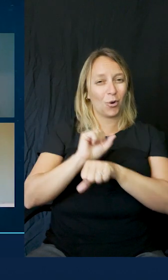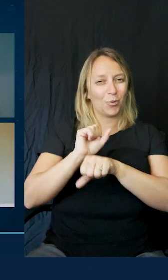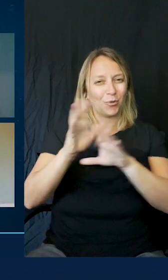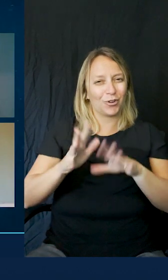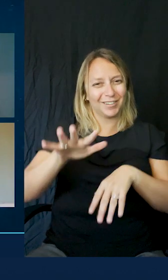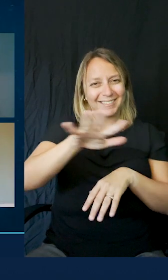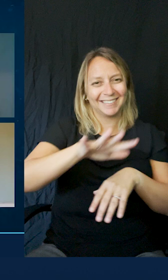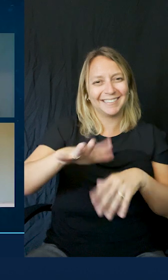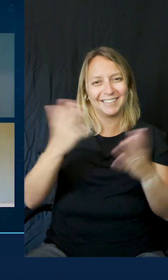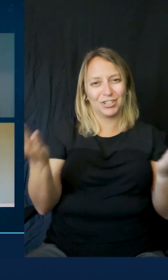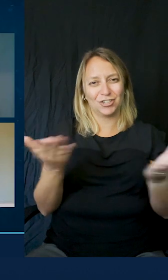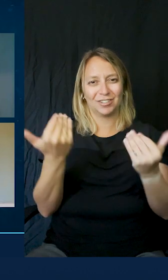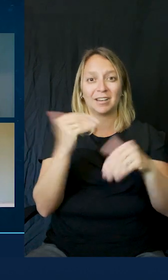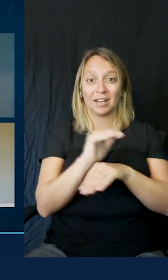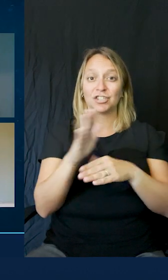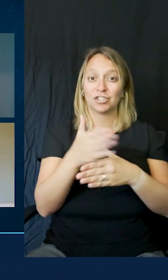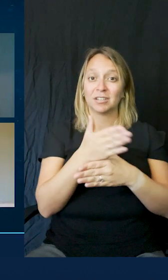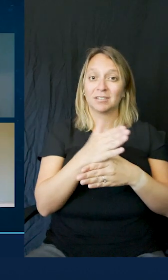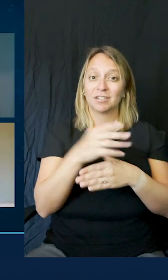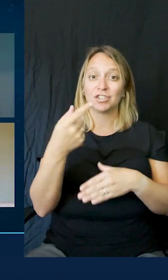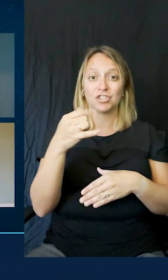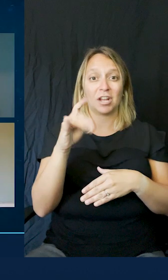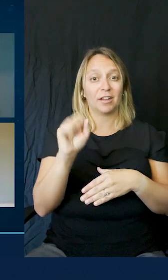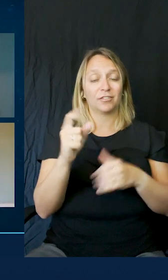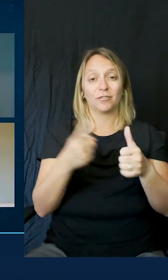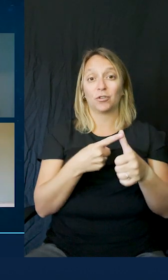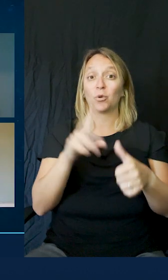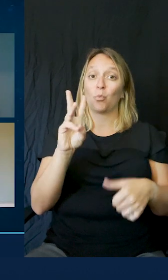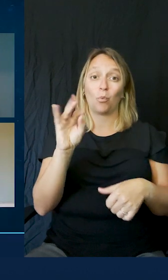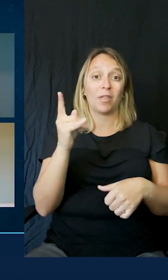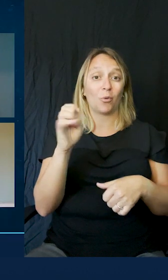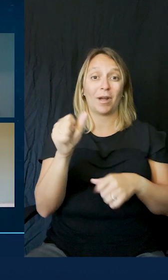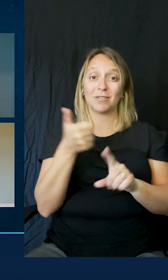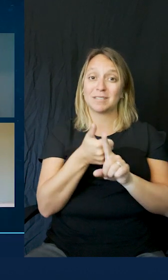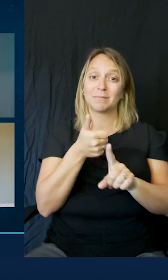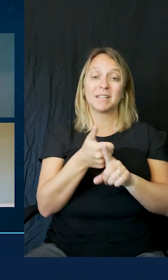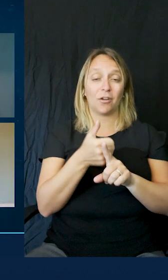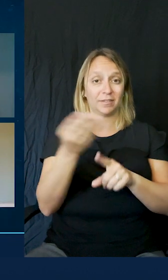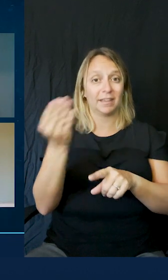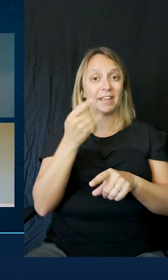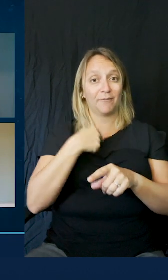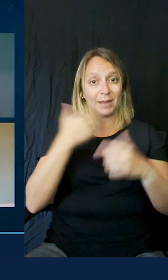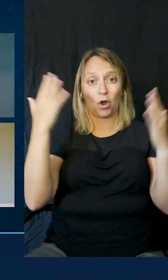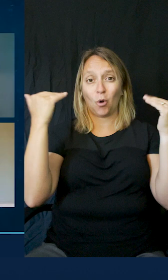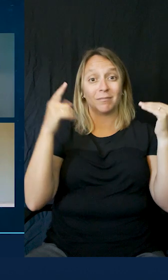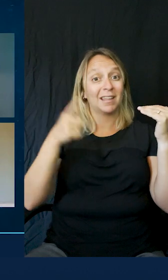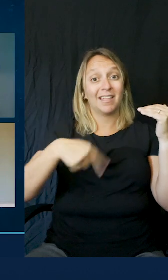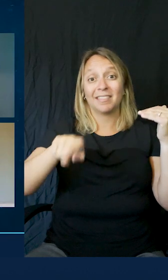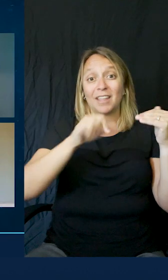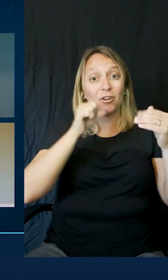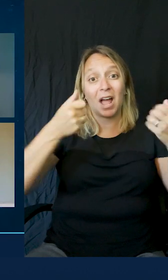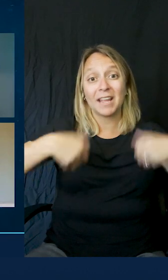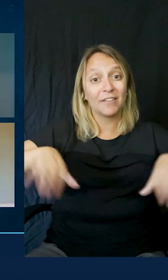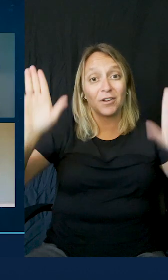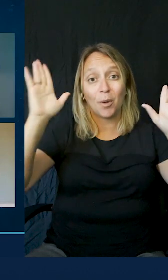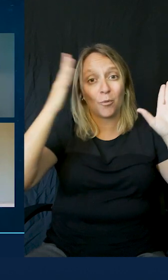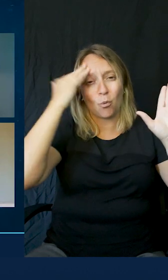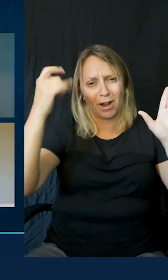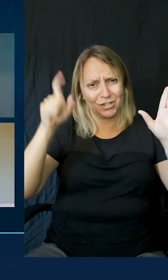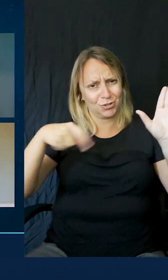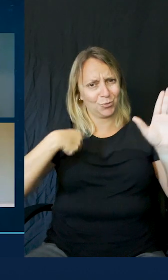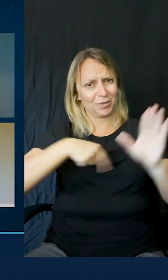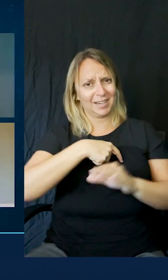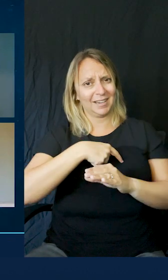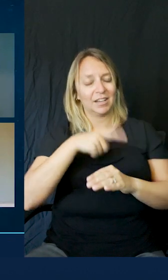But as Giles said, the first is the whales give me hope. They're not giving up, so why should we? You've